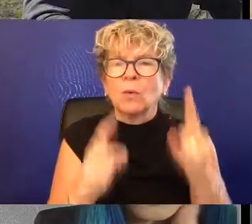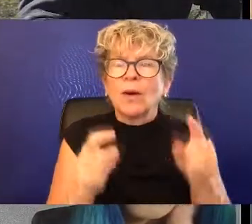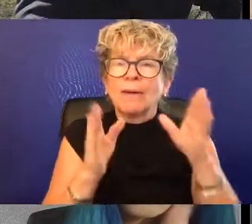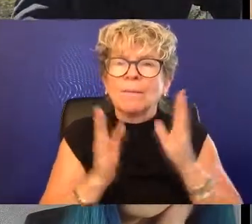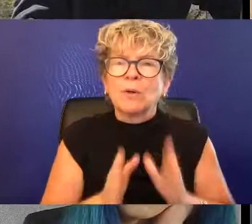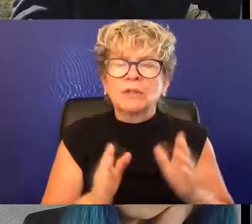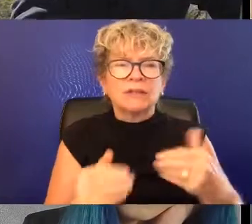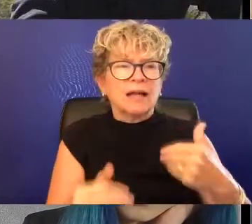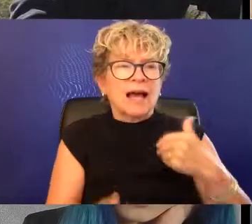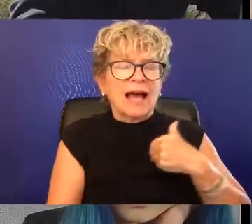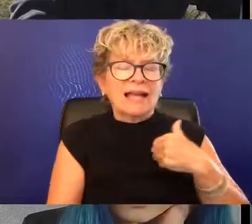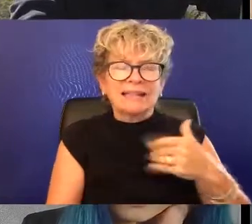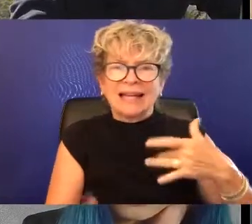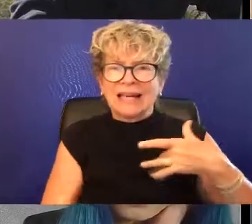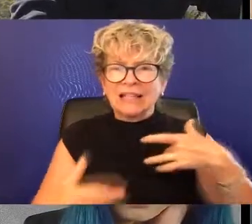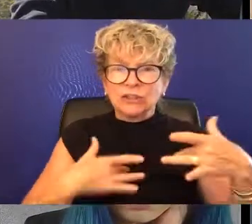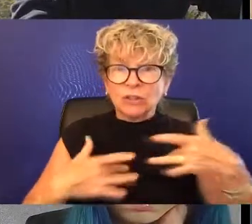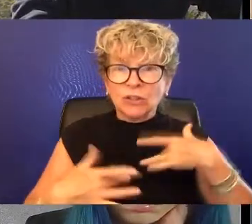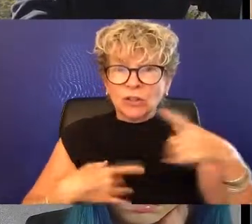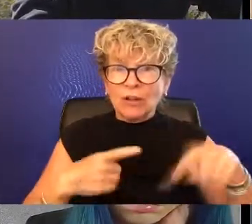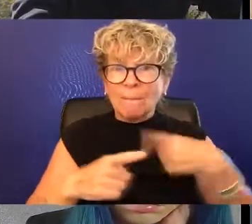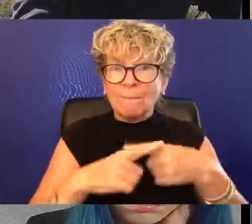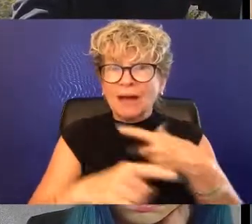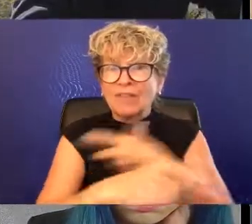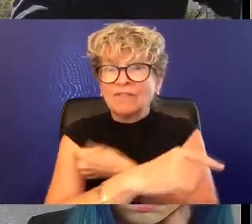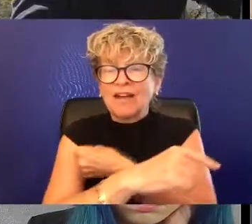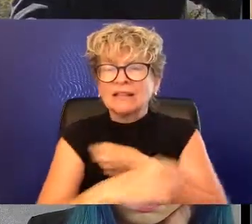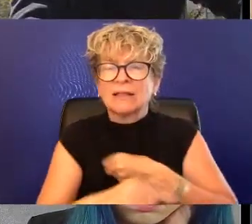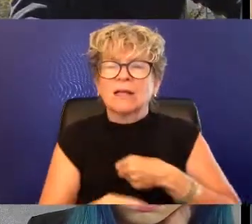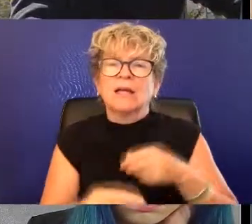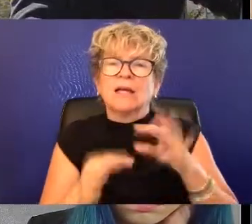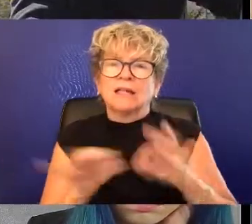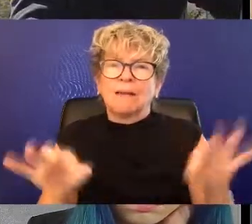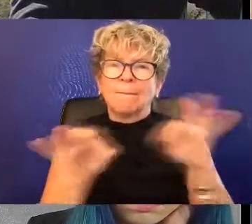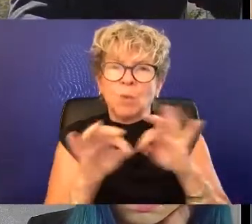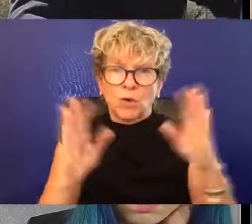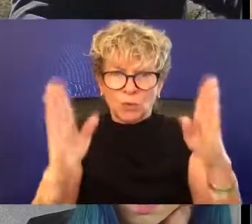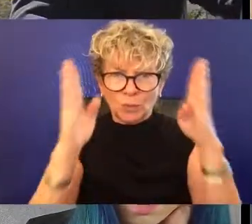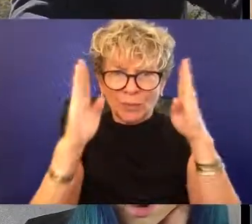about the vaccine, it's important that we listen to any concerns and avoid